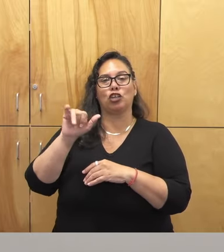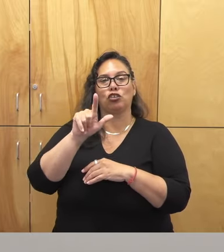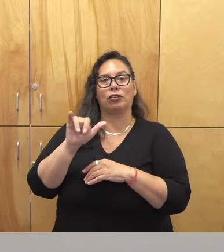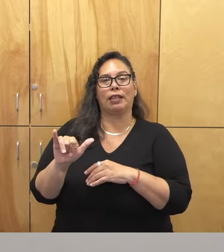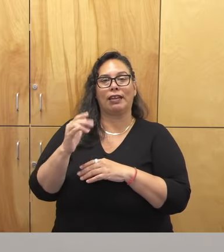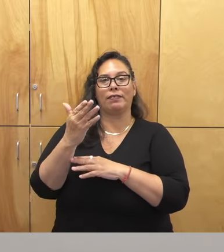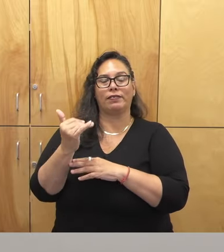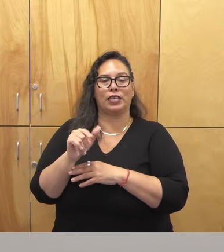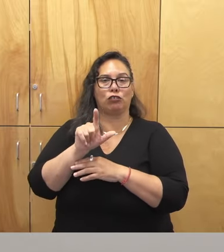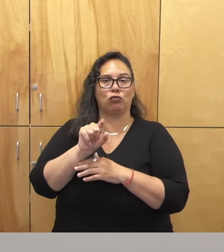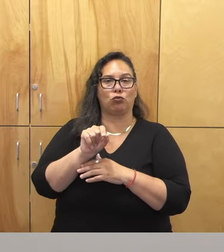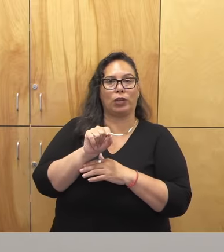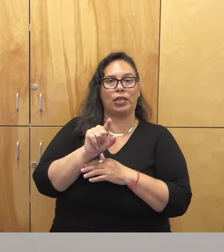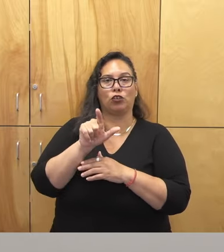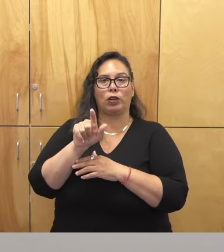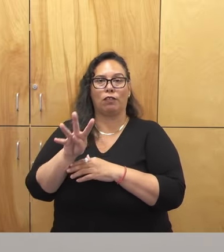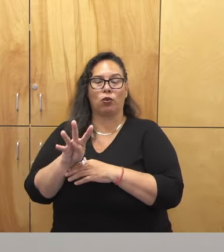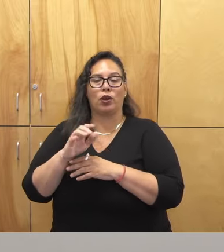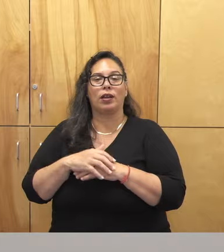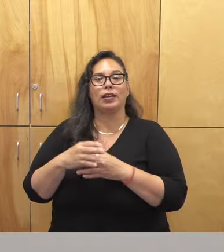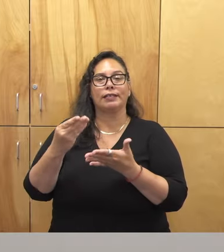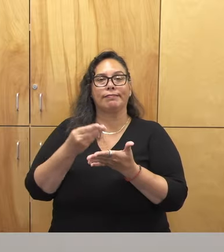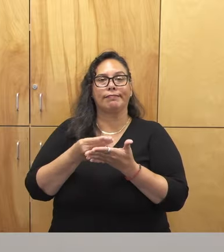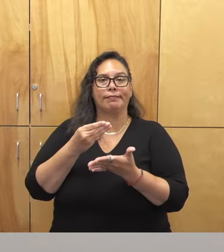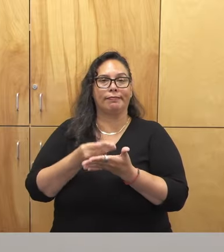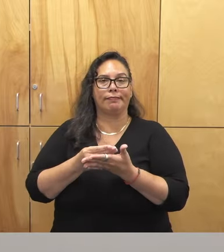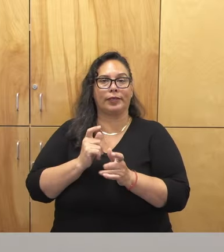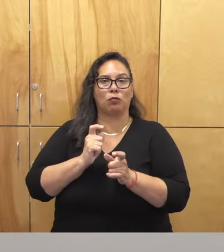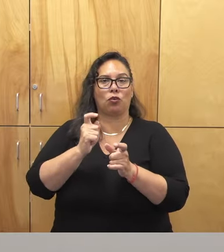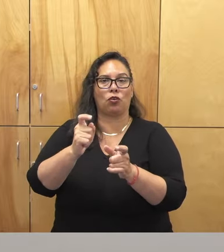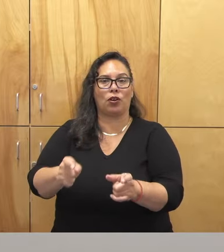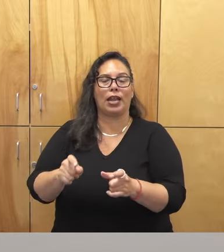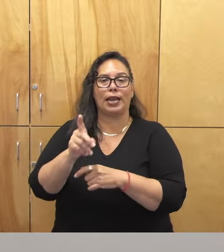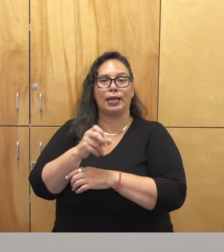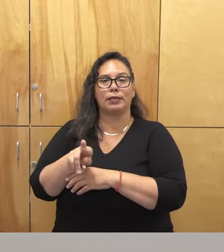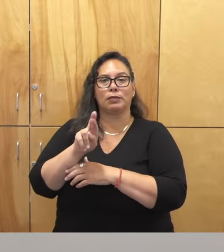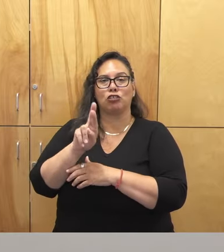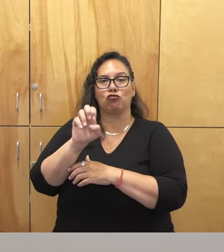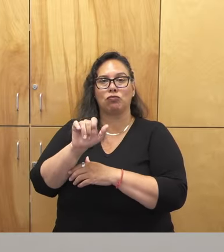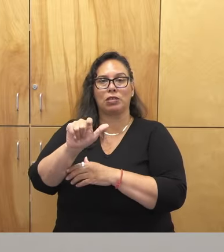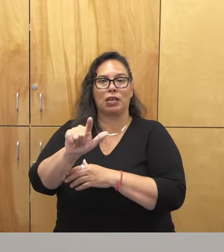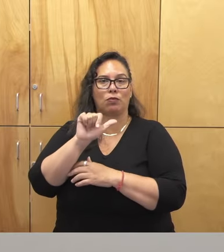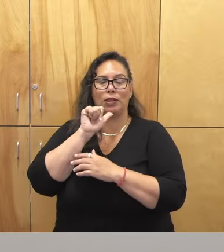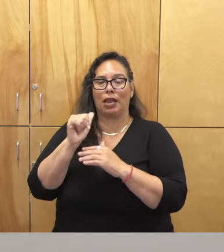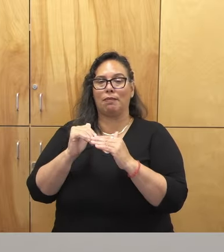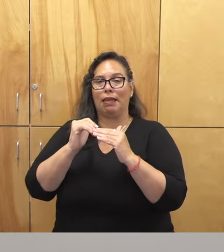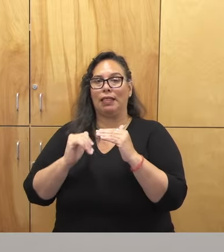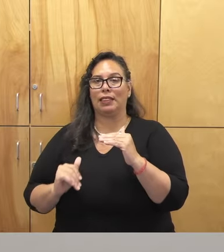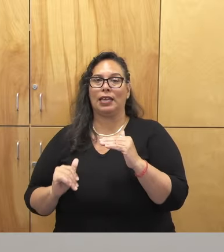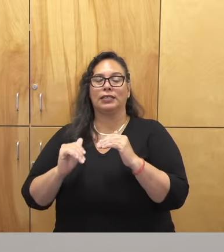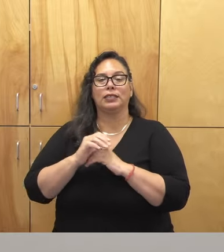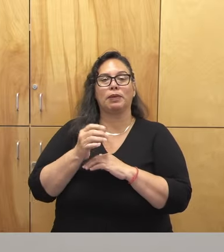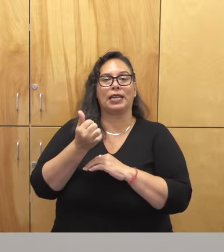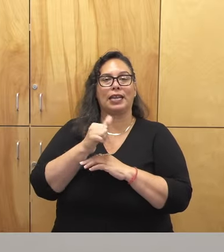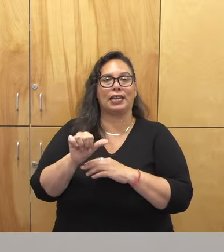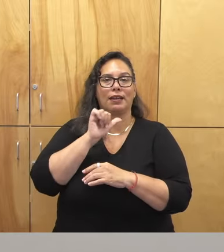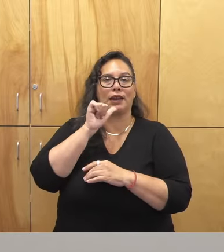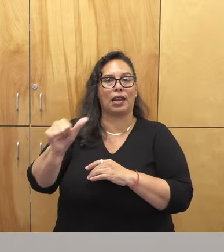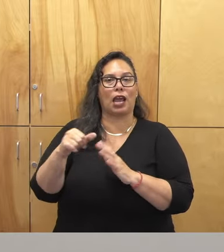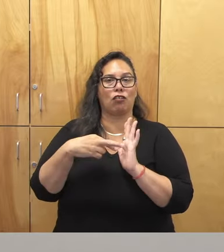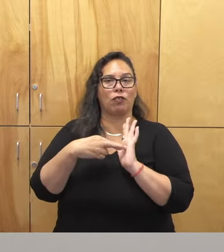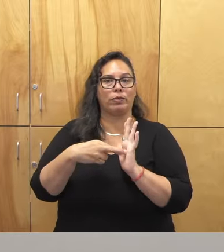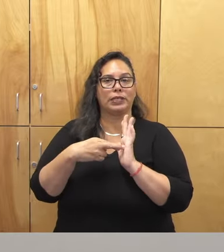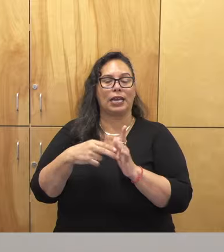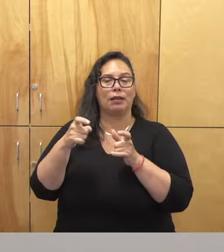2024. Percentage salary increases provided to Mr. Riel will not be less than those granted by the Governing Board to any other non-represented